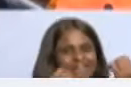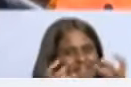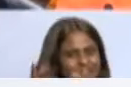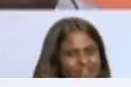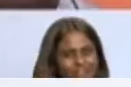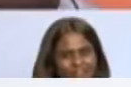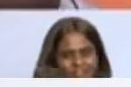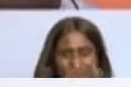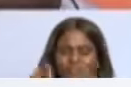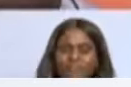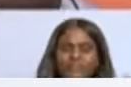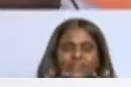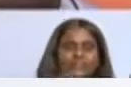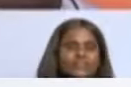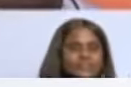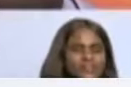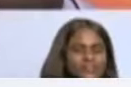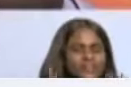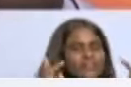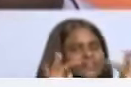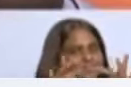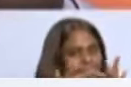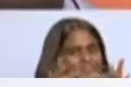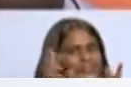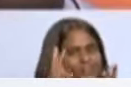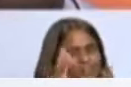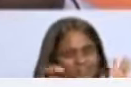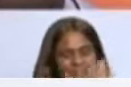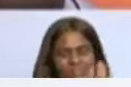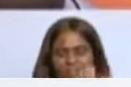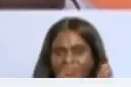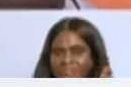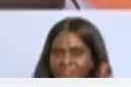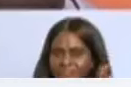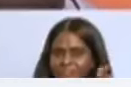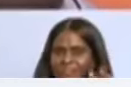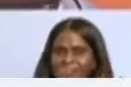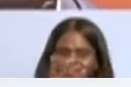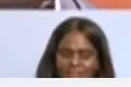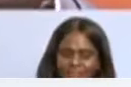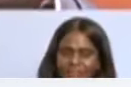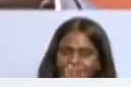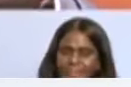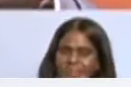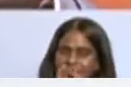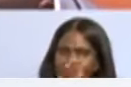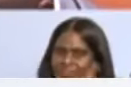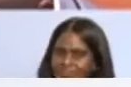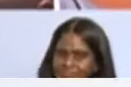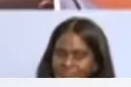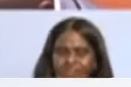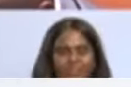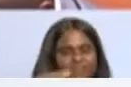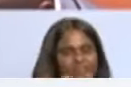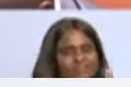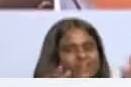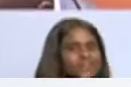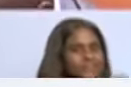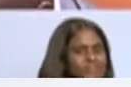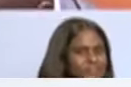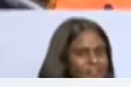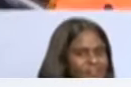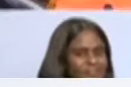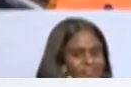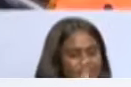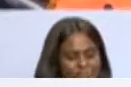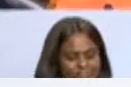key services electronically, such as what? Social cash transfer, agriculture services, legal